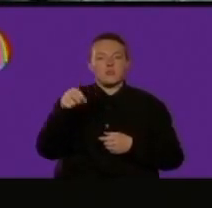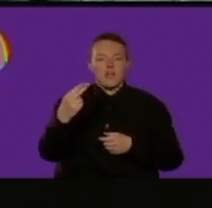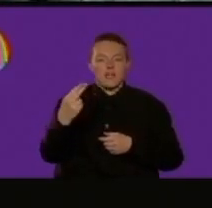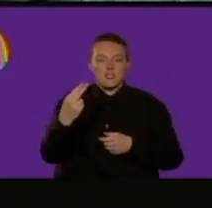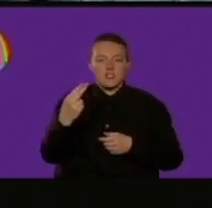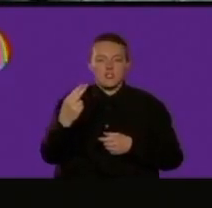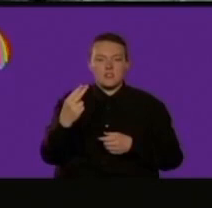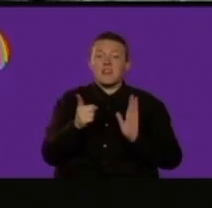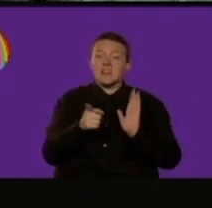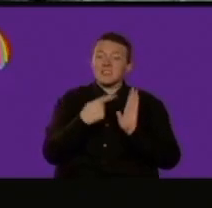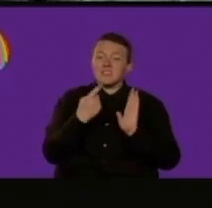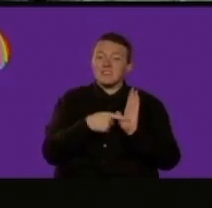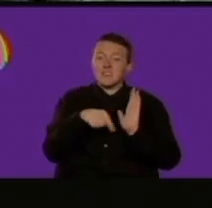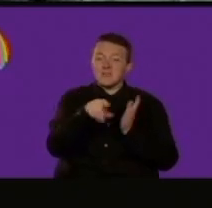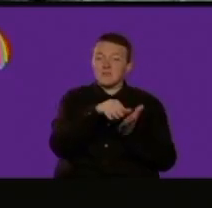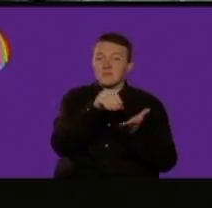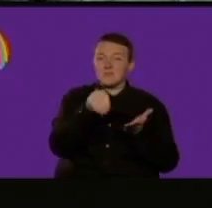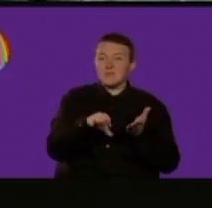it?